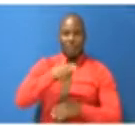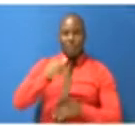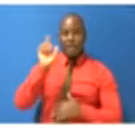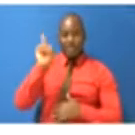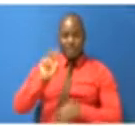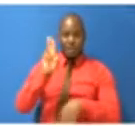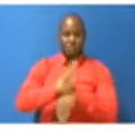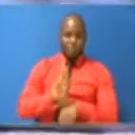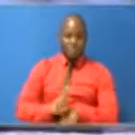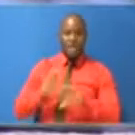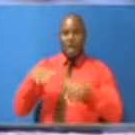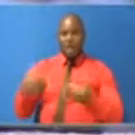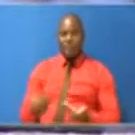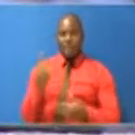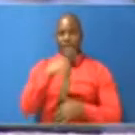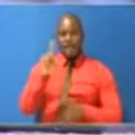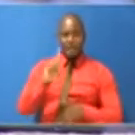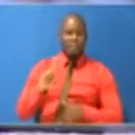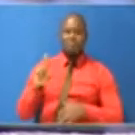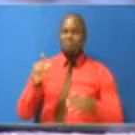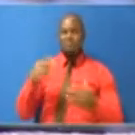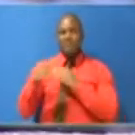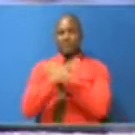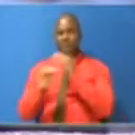nairobi's natural money now